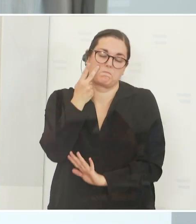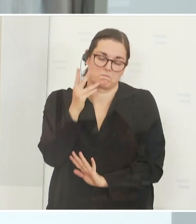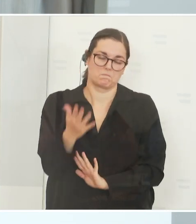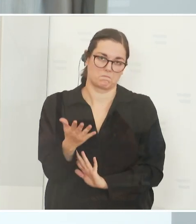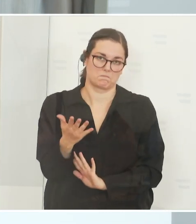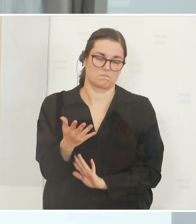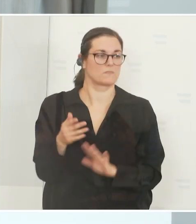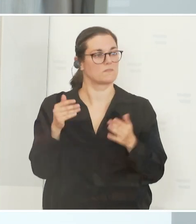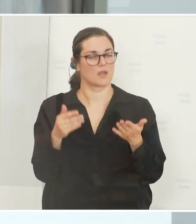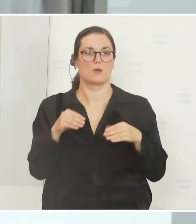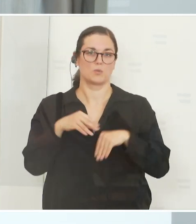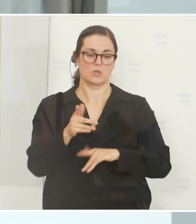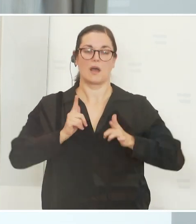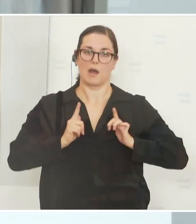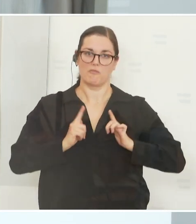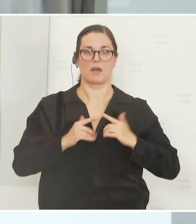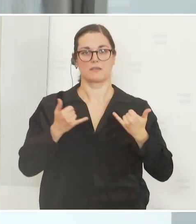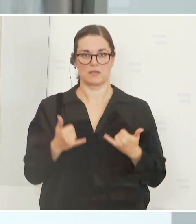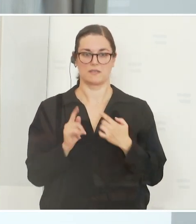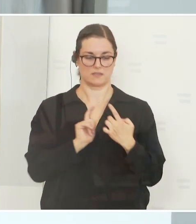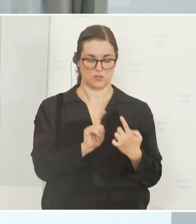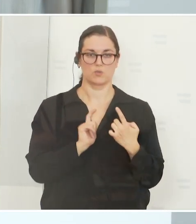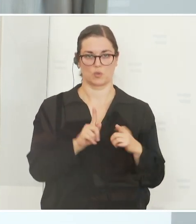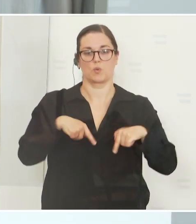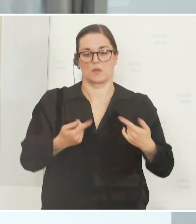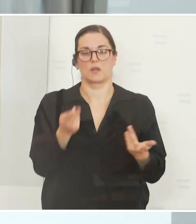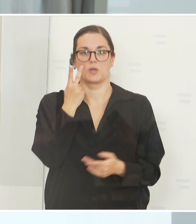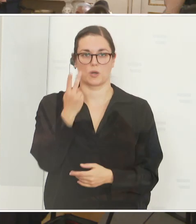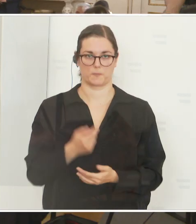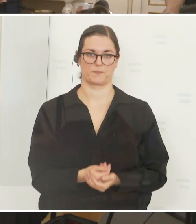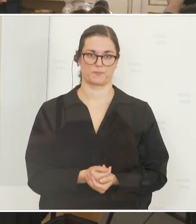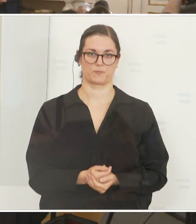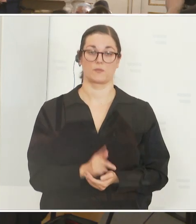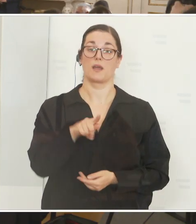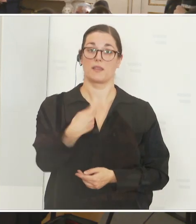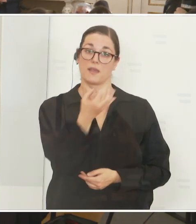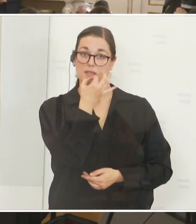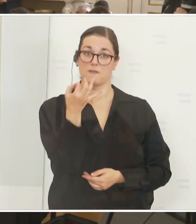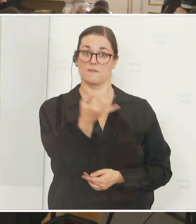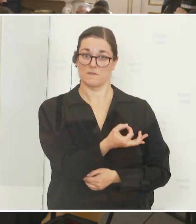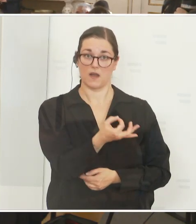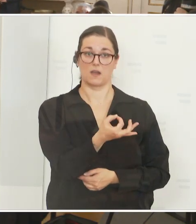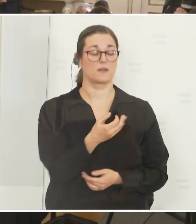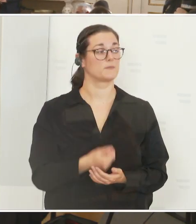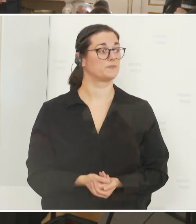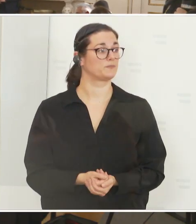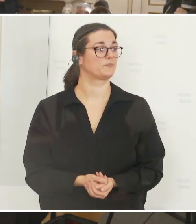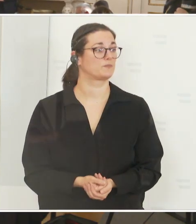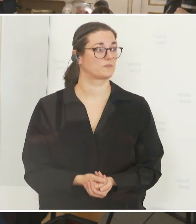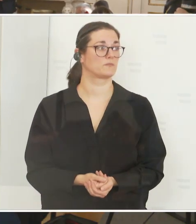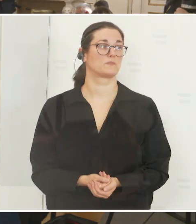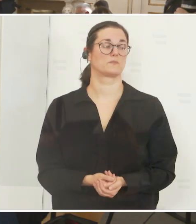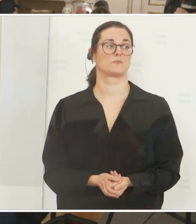It remains to be seen after the debate. So the next question would be for Mr. Höller from Austrian Press Agency.